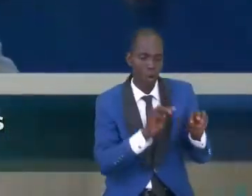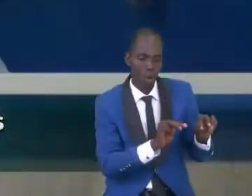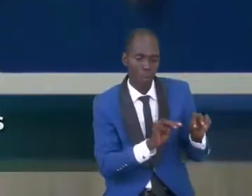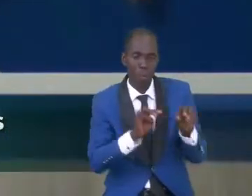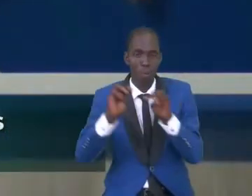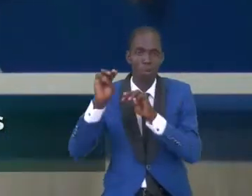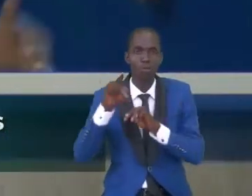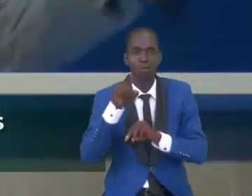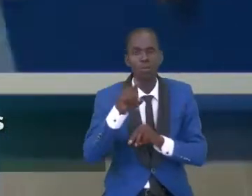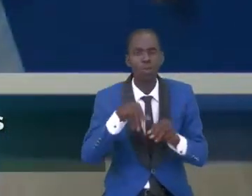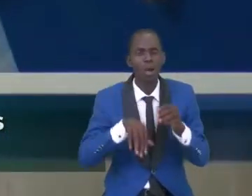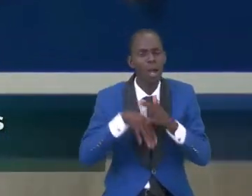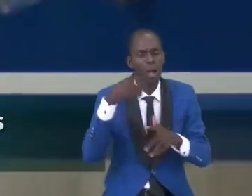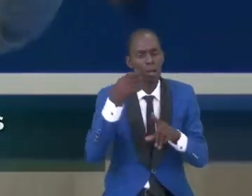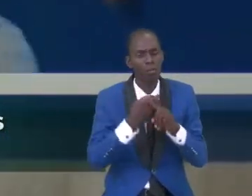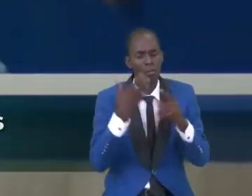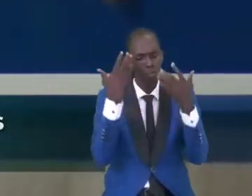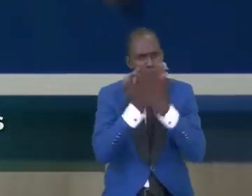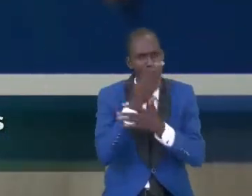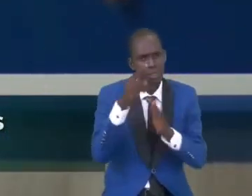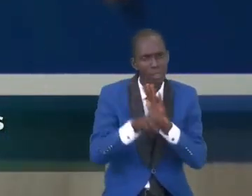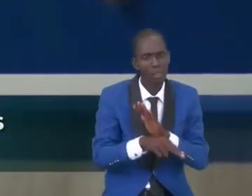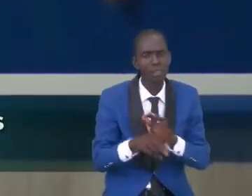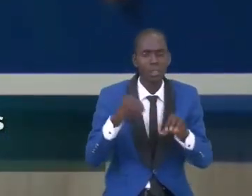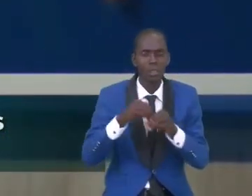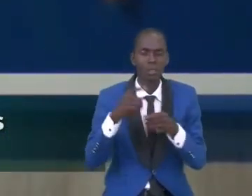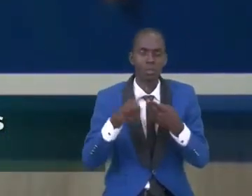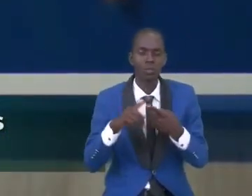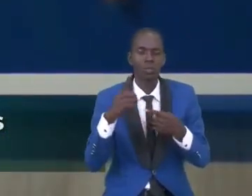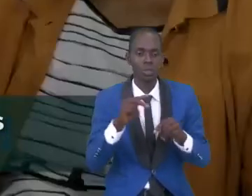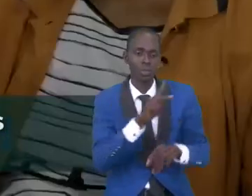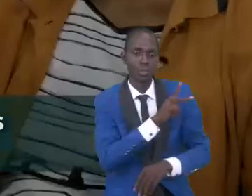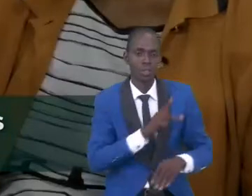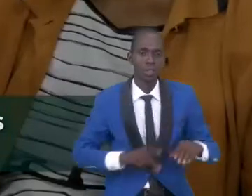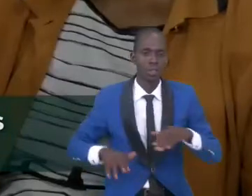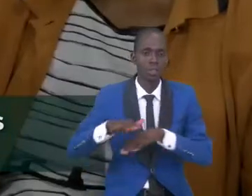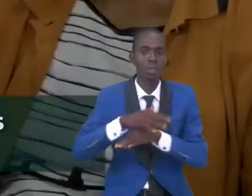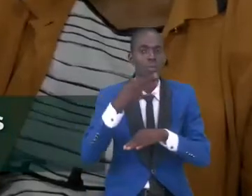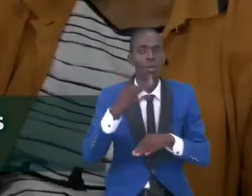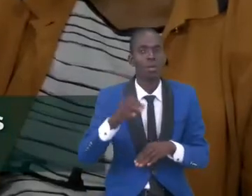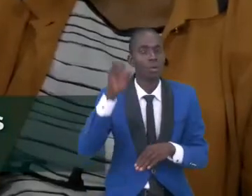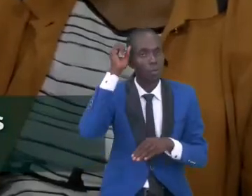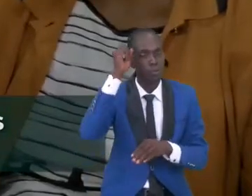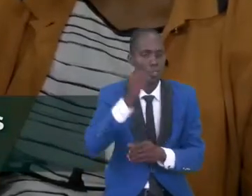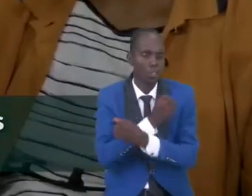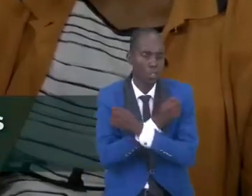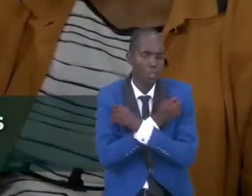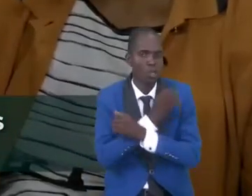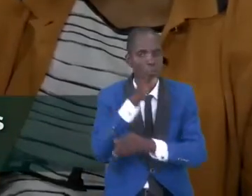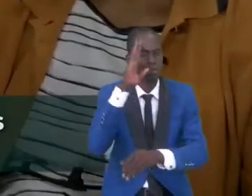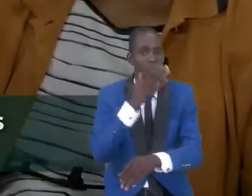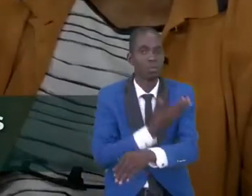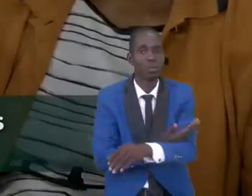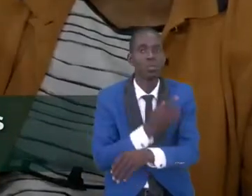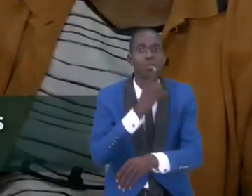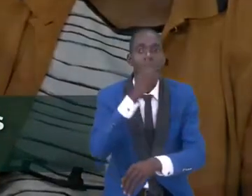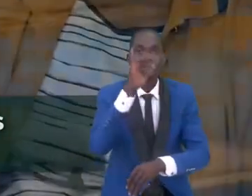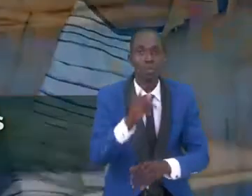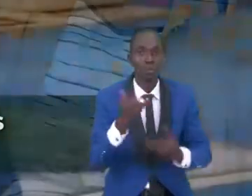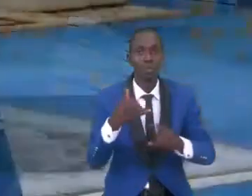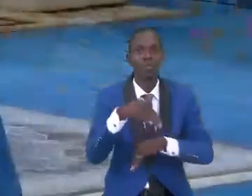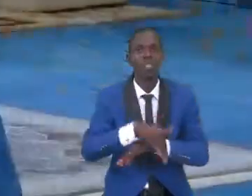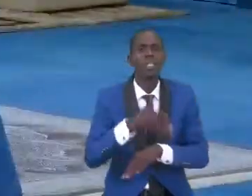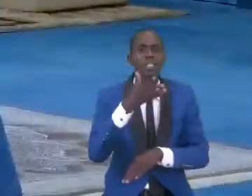of darkness to the kingdom of His dear Son. Actually, tonight, there's going to be